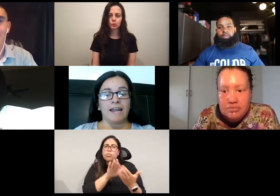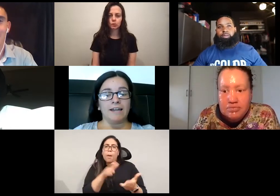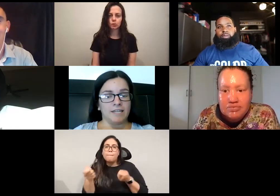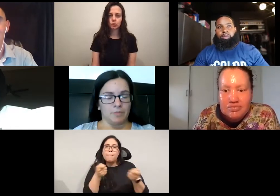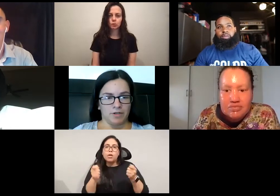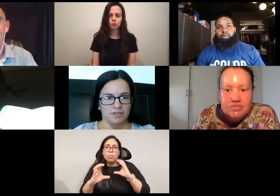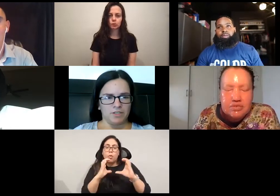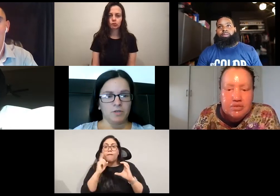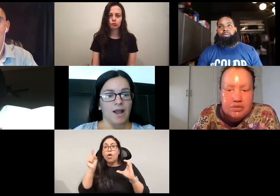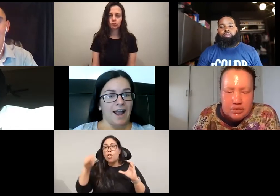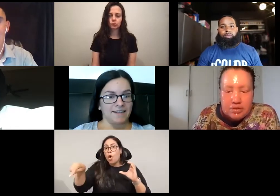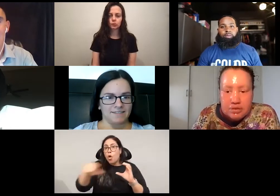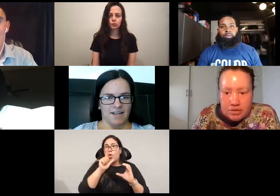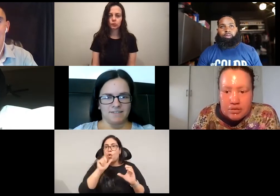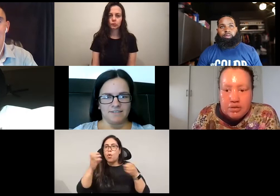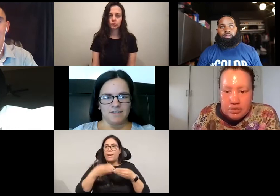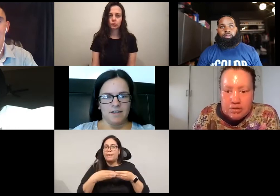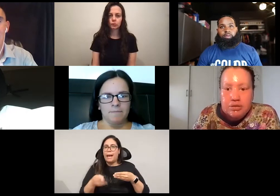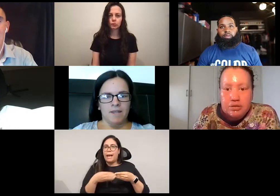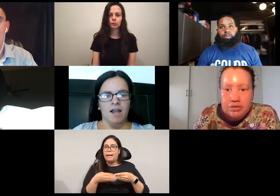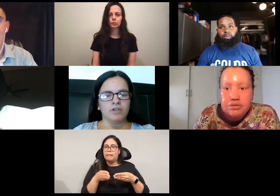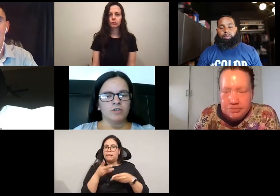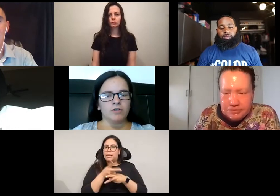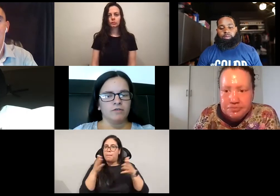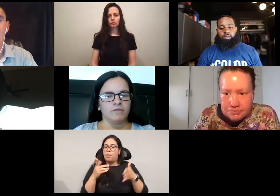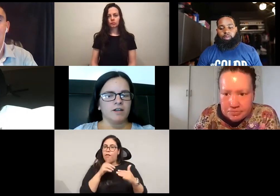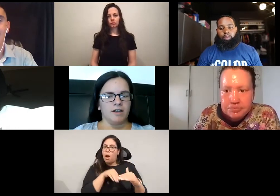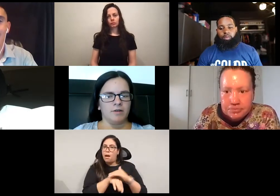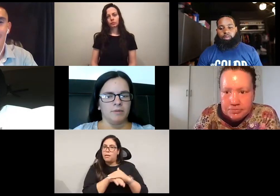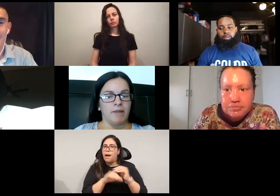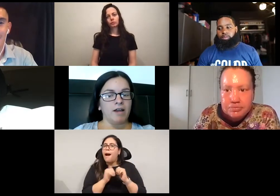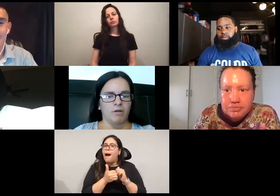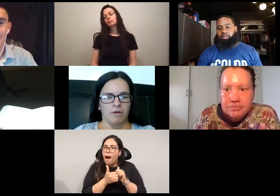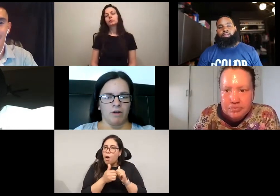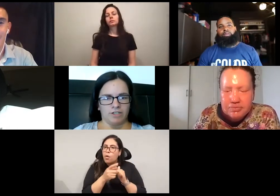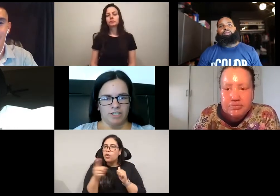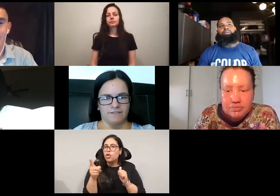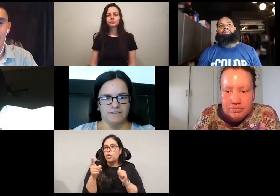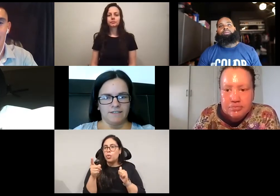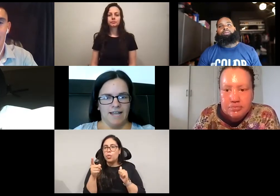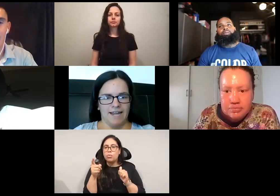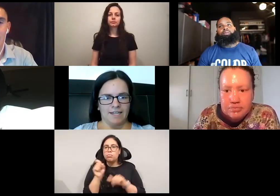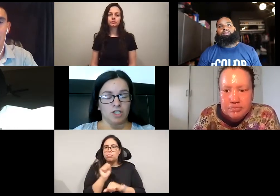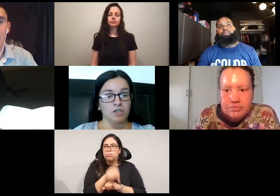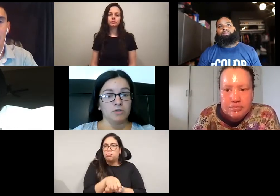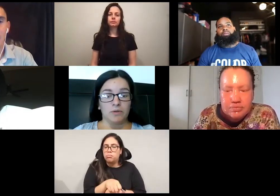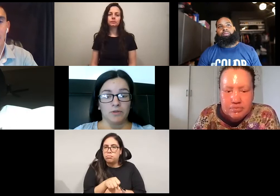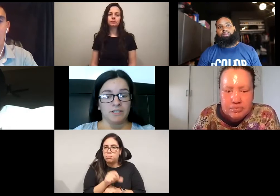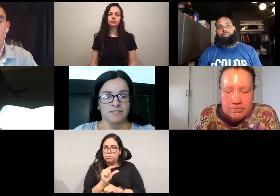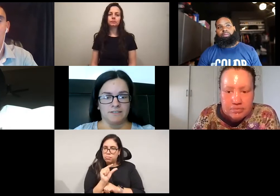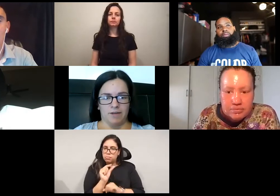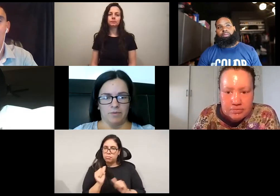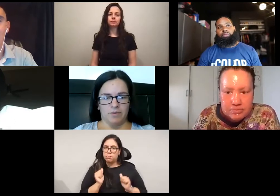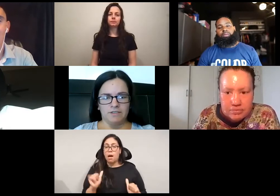are gatekeepers to access. How do you overcome microaggressions like you don't